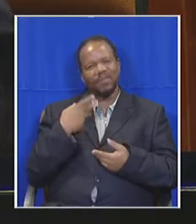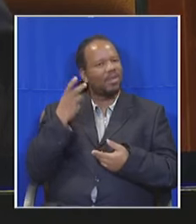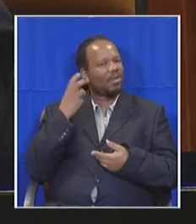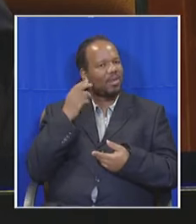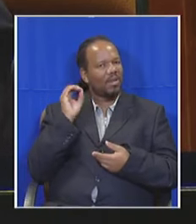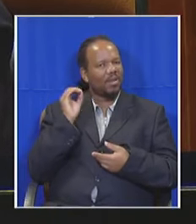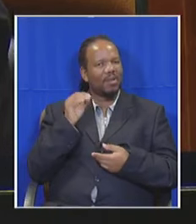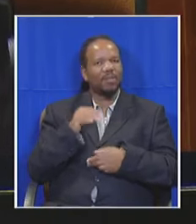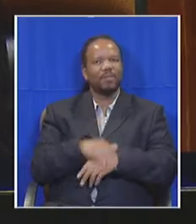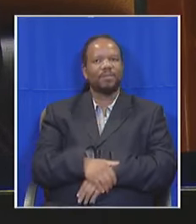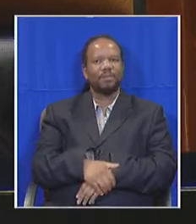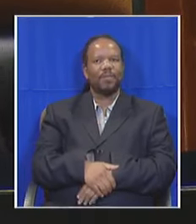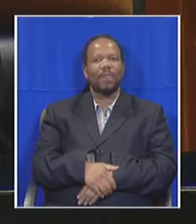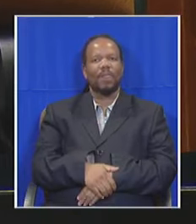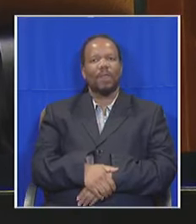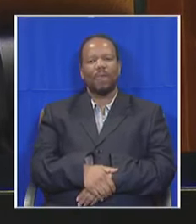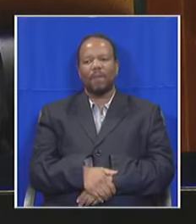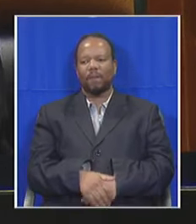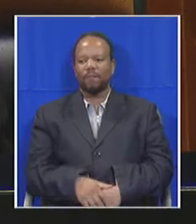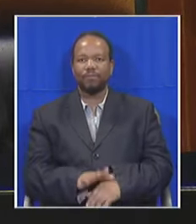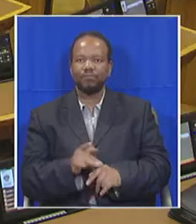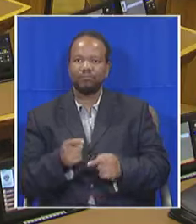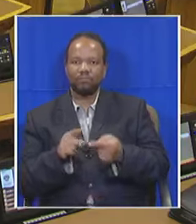order. Ngiyayicitha. Yebo.